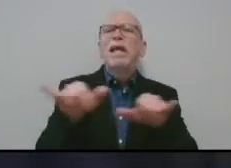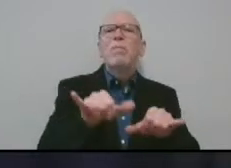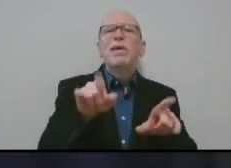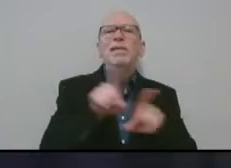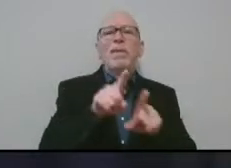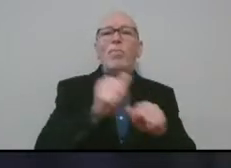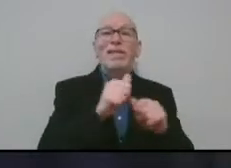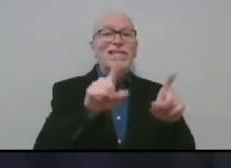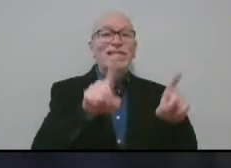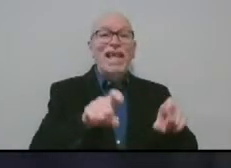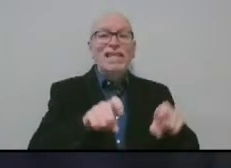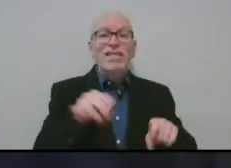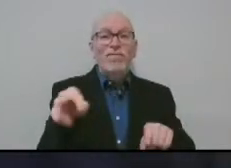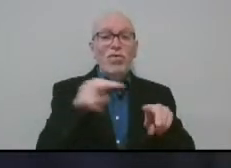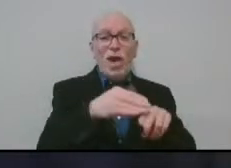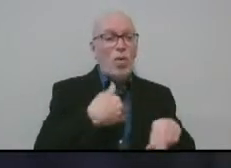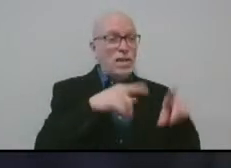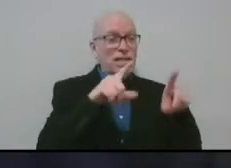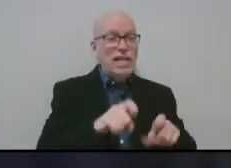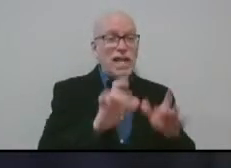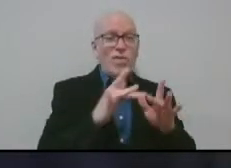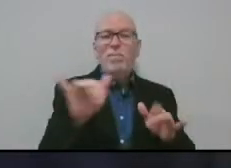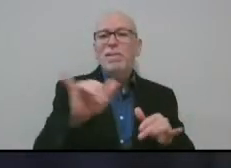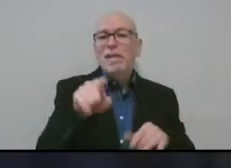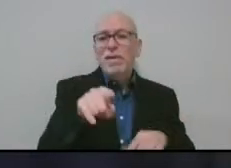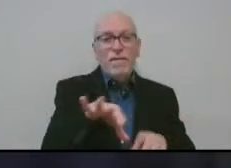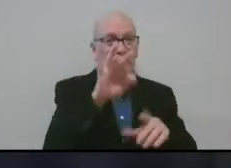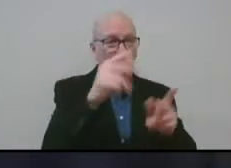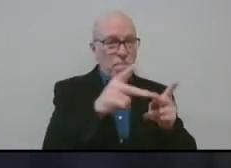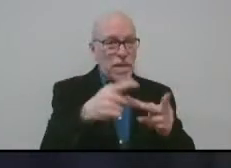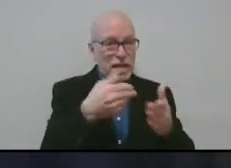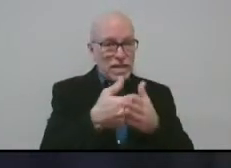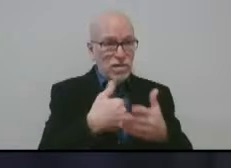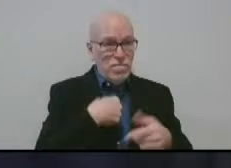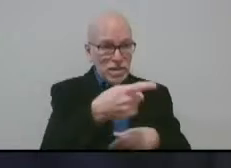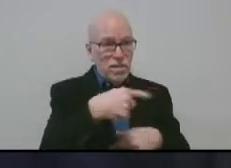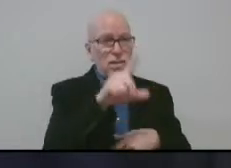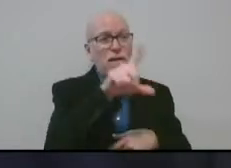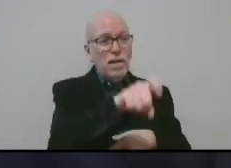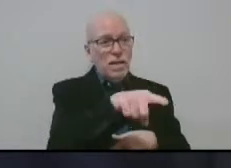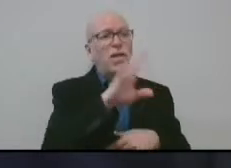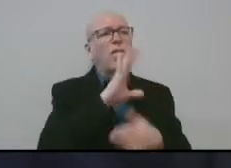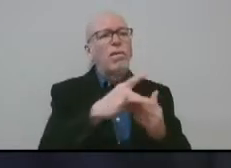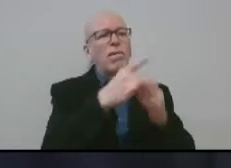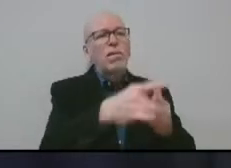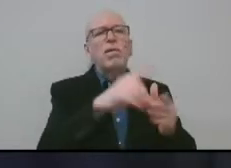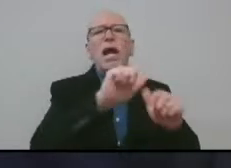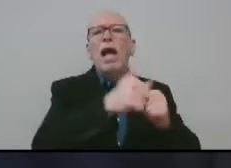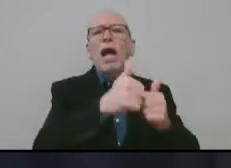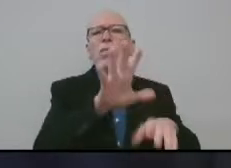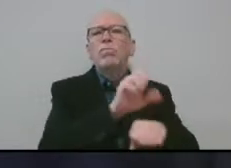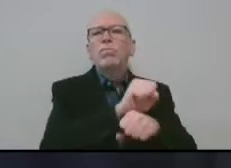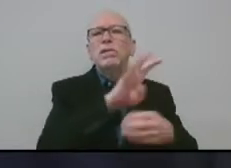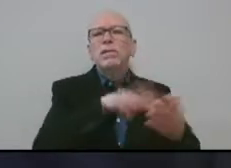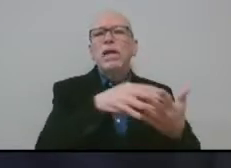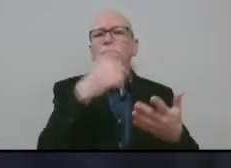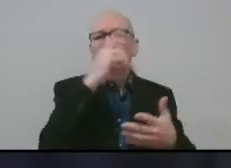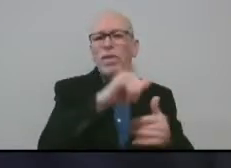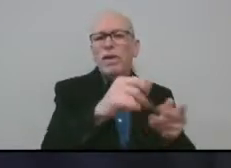If you go to our testing website, it's the same thing. You find the place nearest you and you click on that place, and then it'll direct you how to schedule for testing at that